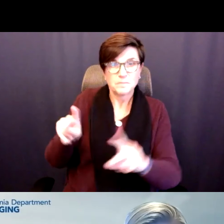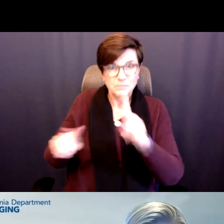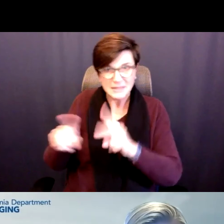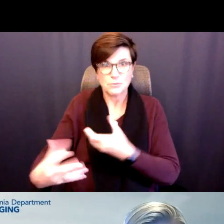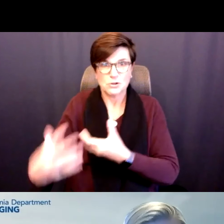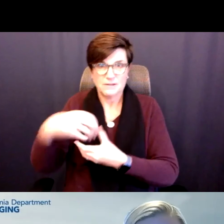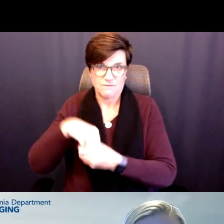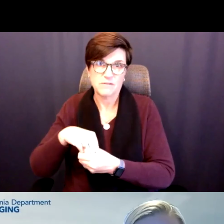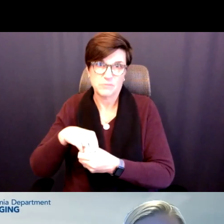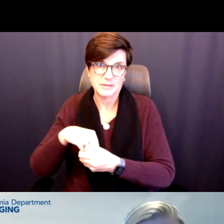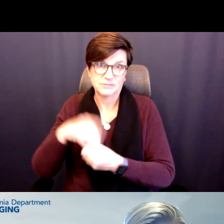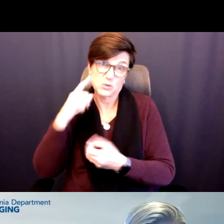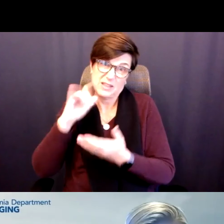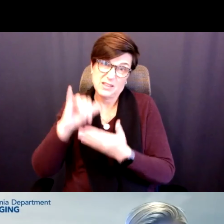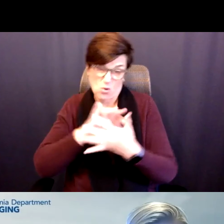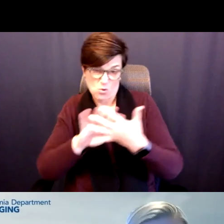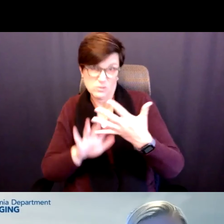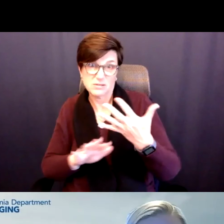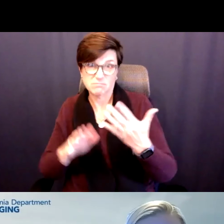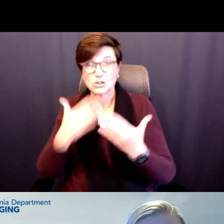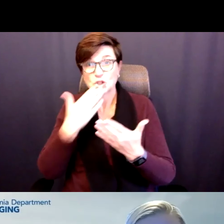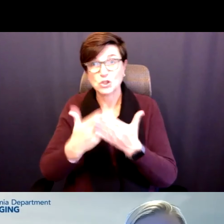another great characteristic.